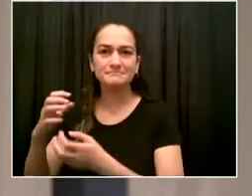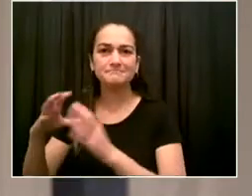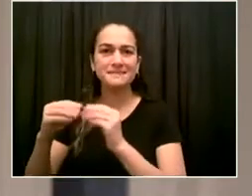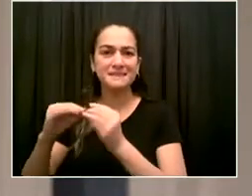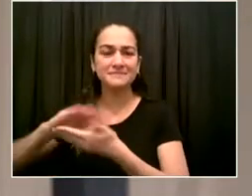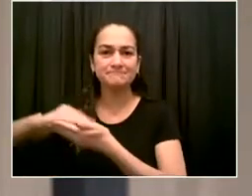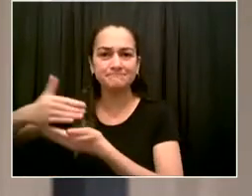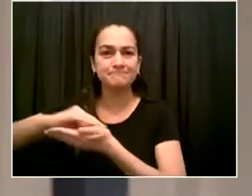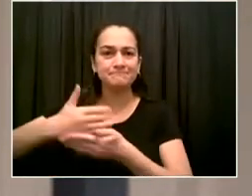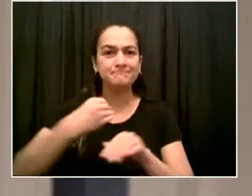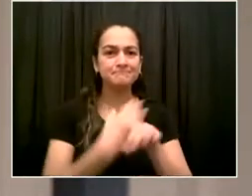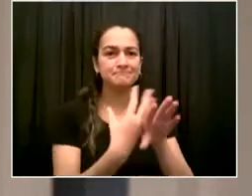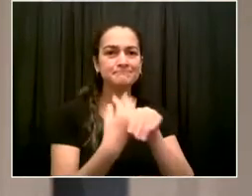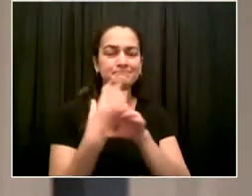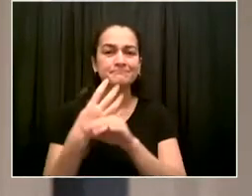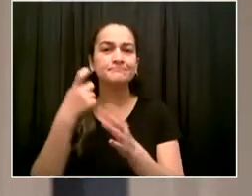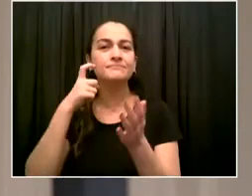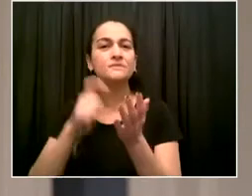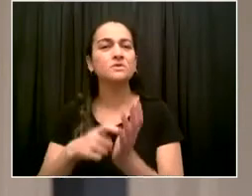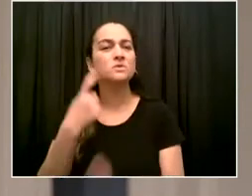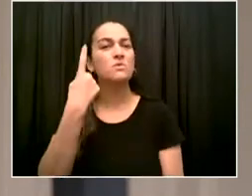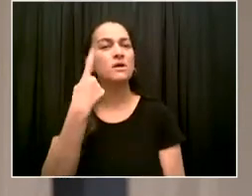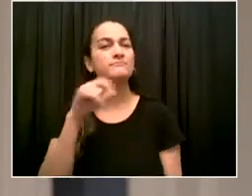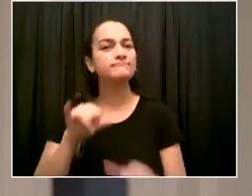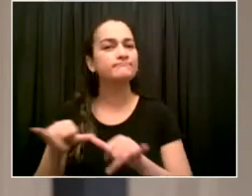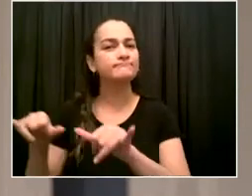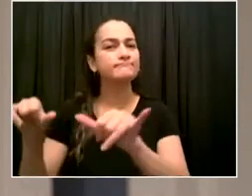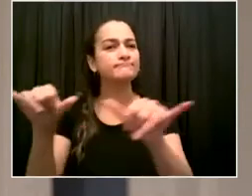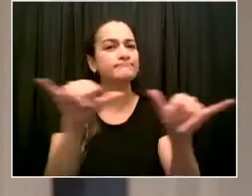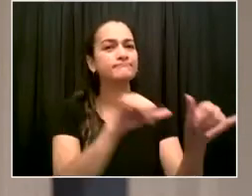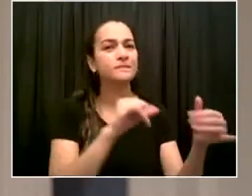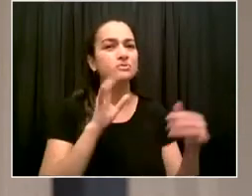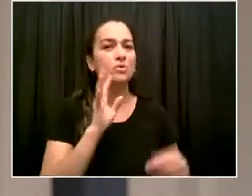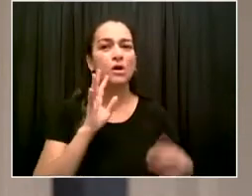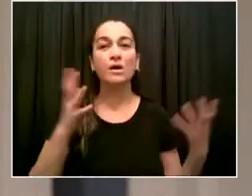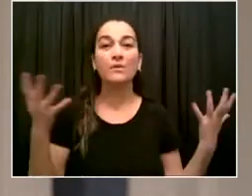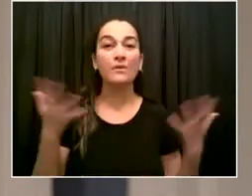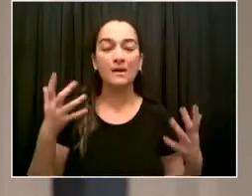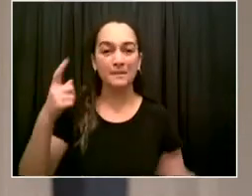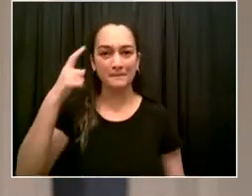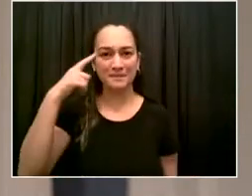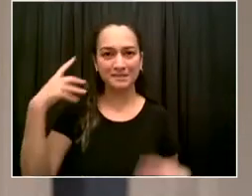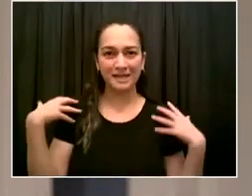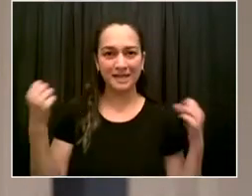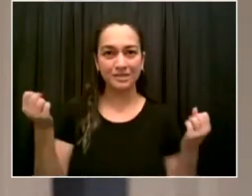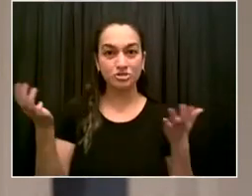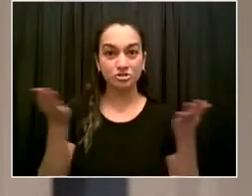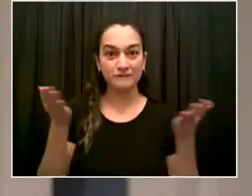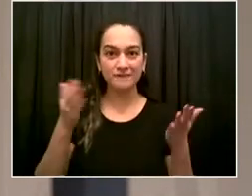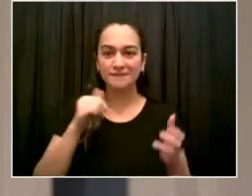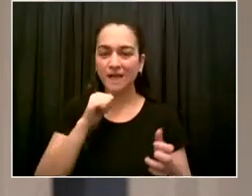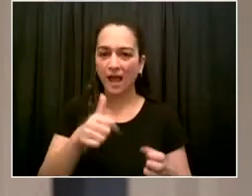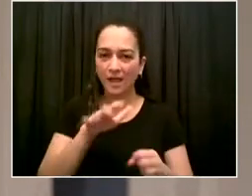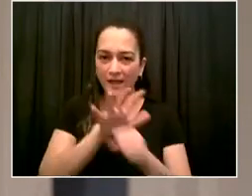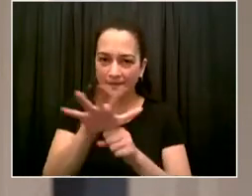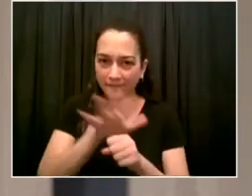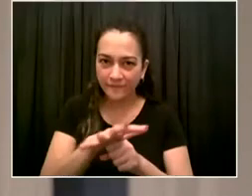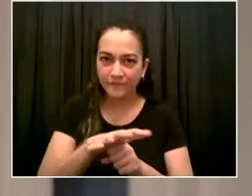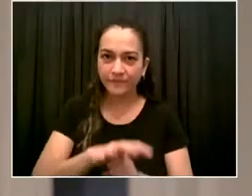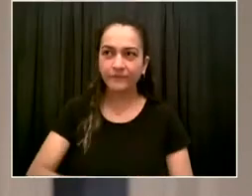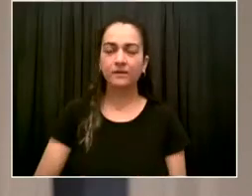addressed. Mental health challenges touched everyone in some way, but people did not know where to turn for